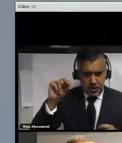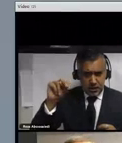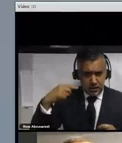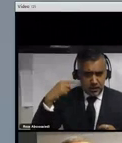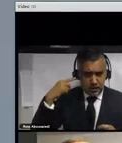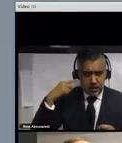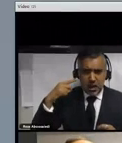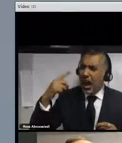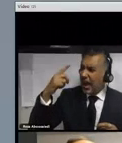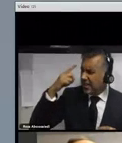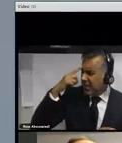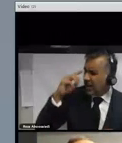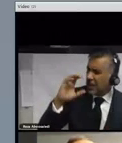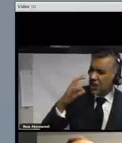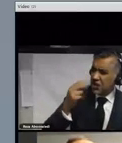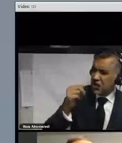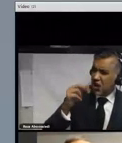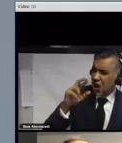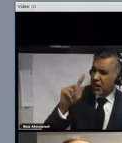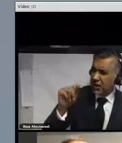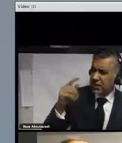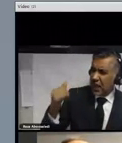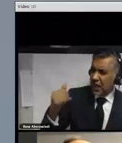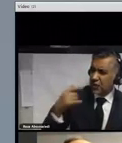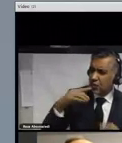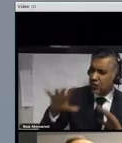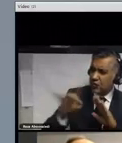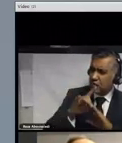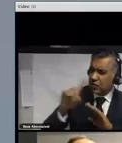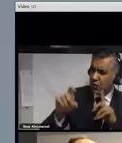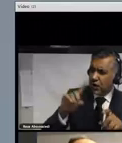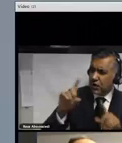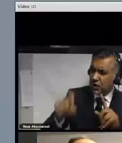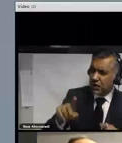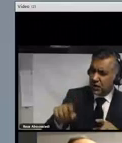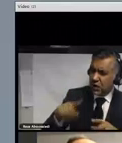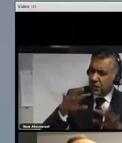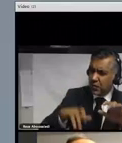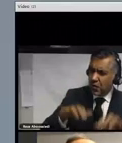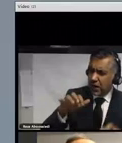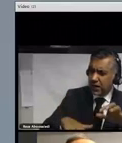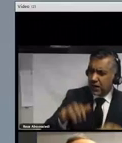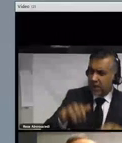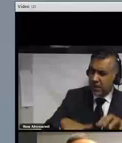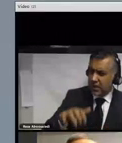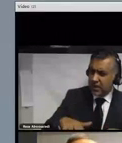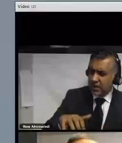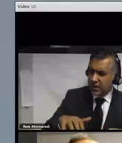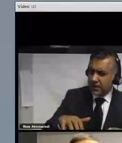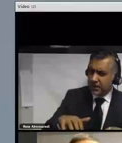Charlotte now is going to choose the questions that you've been writing in on which